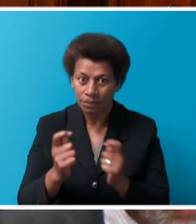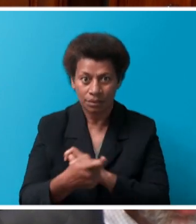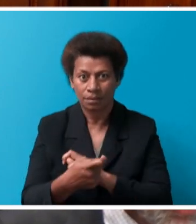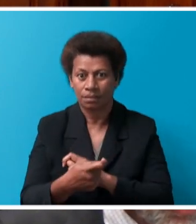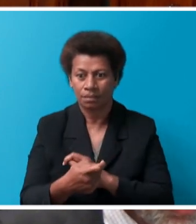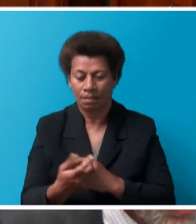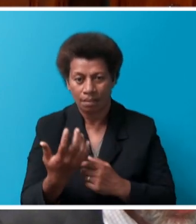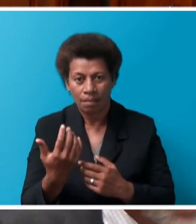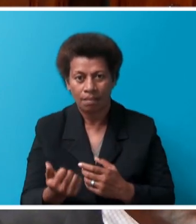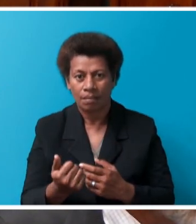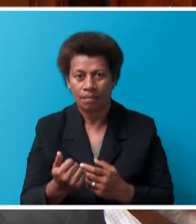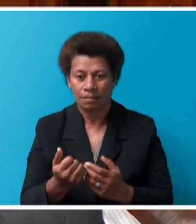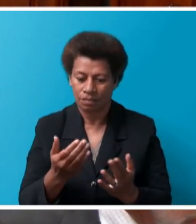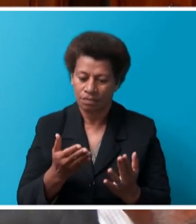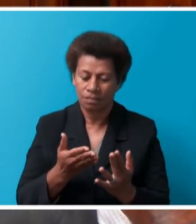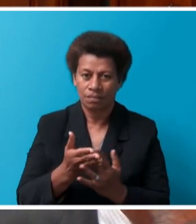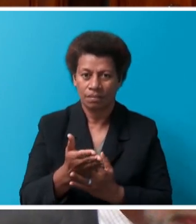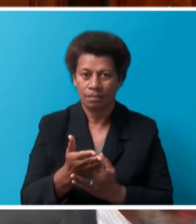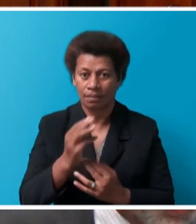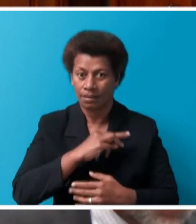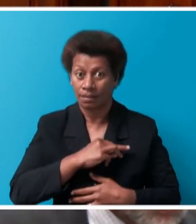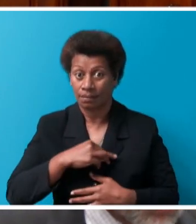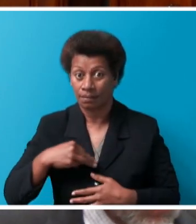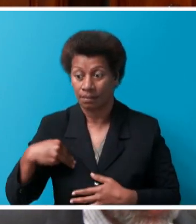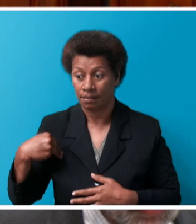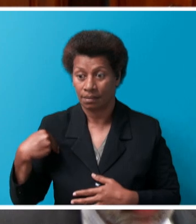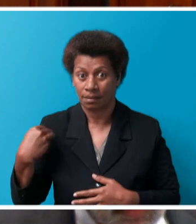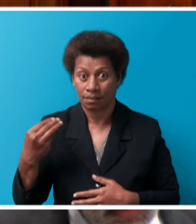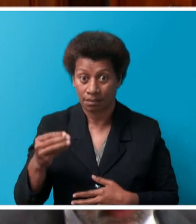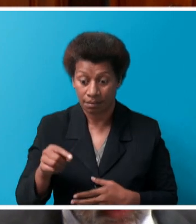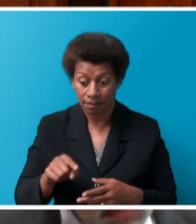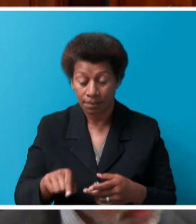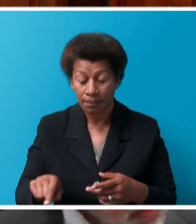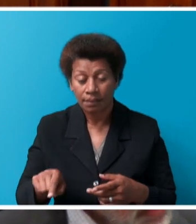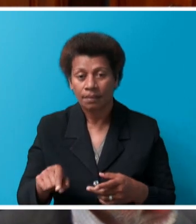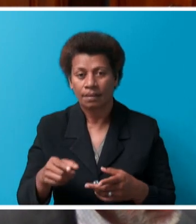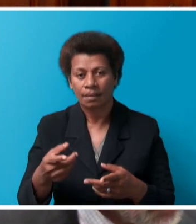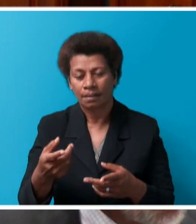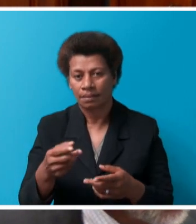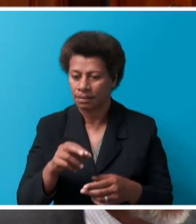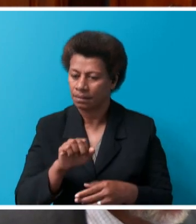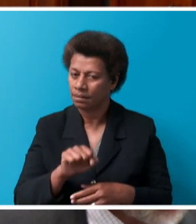And the ministry takes that responsibility seriously.